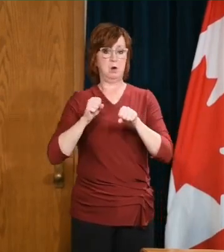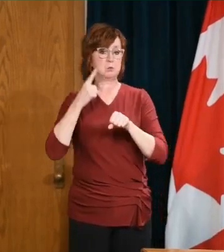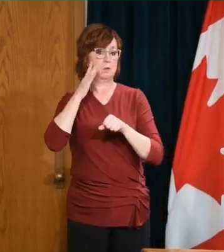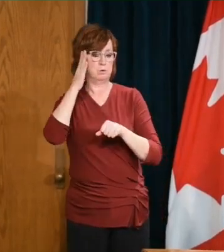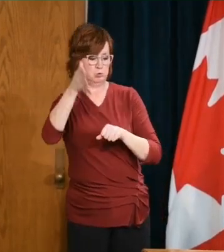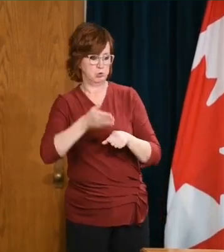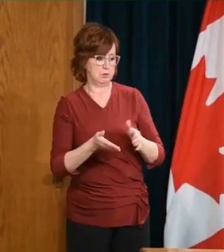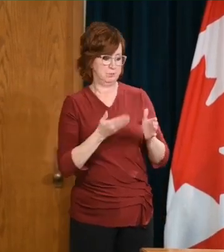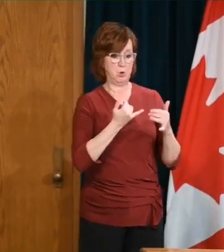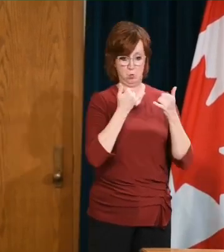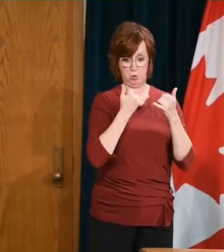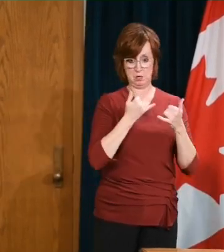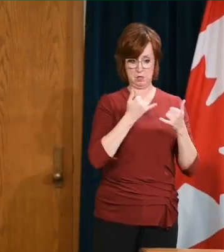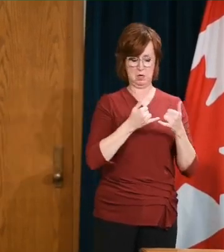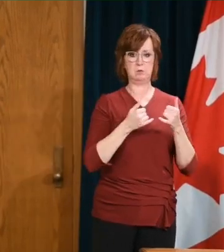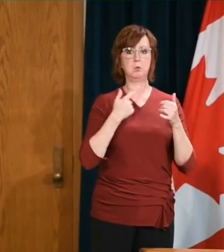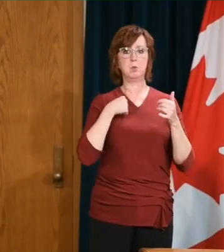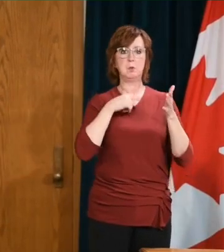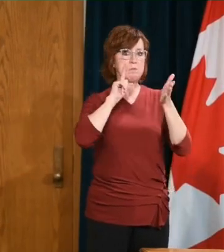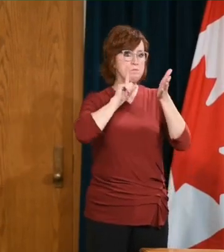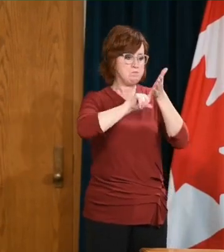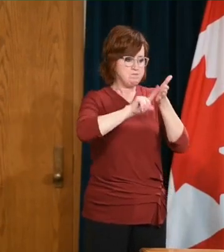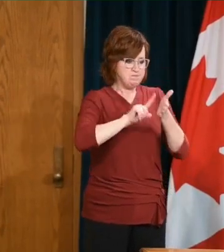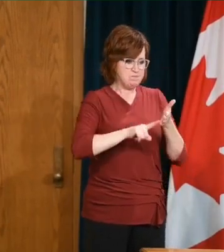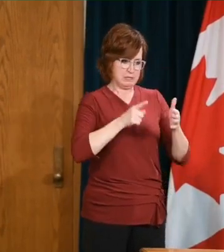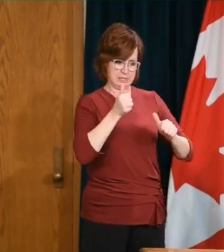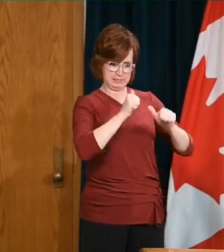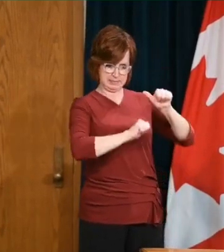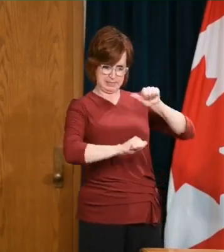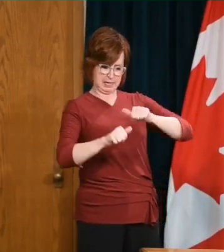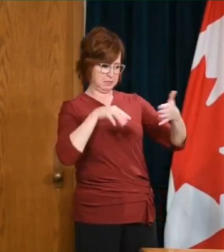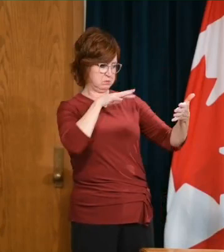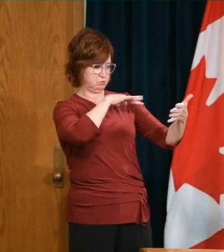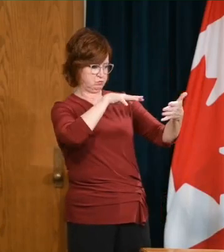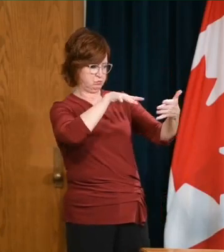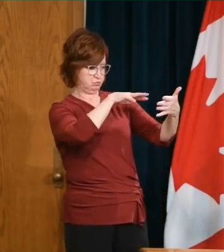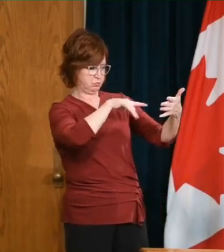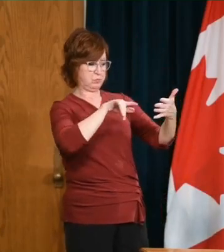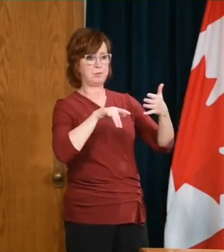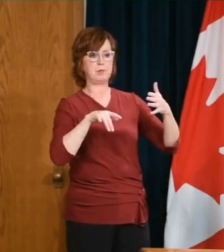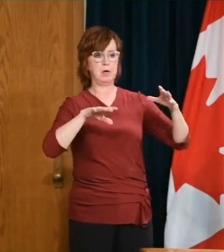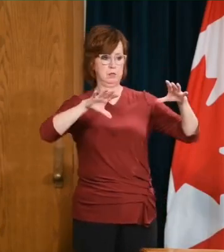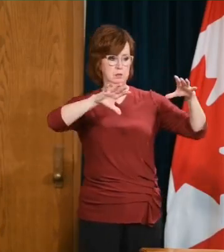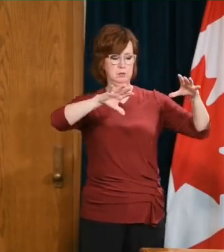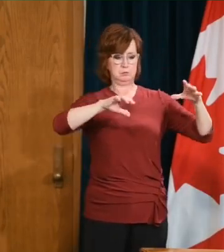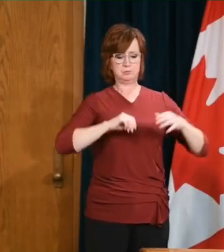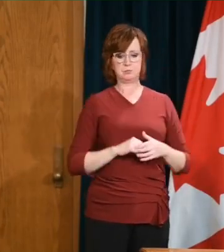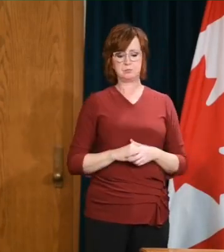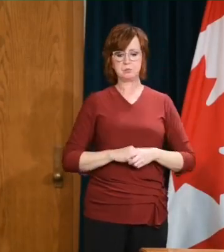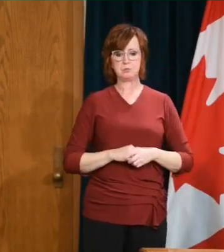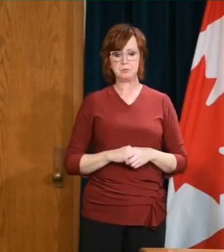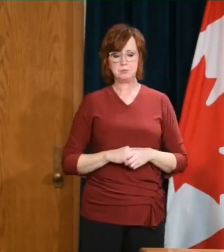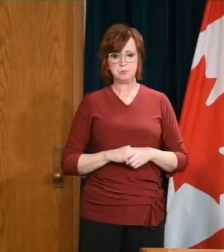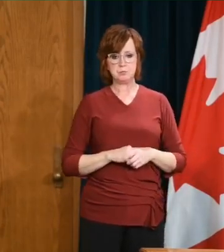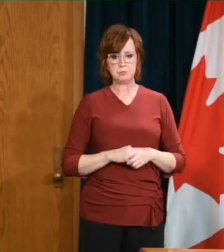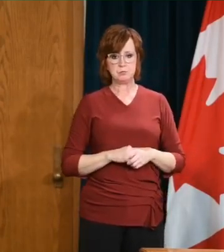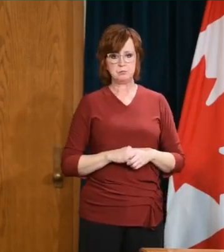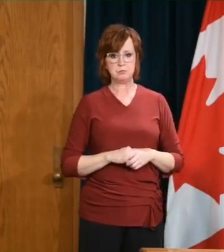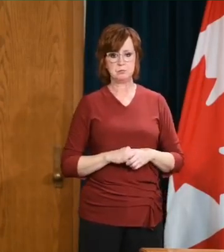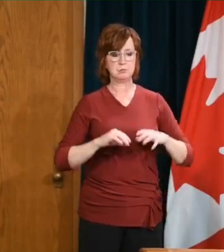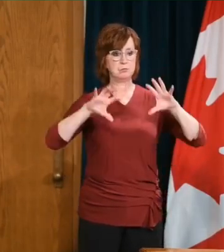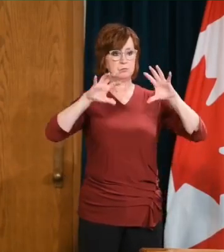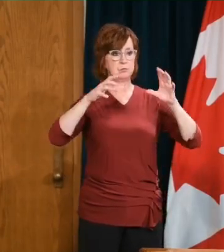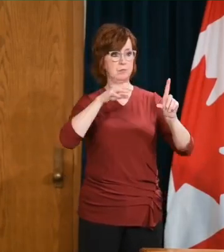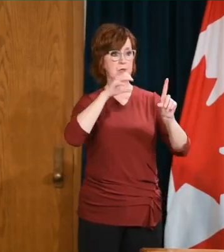what the science now says is that if you look at everyone who gets exposed, about 10% of